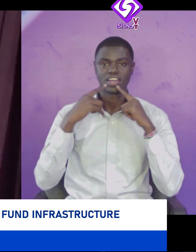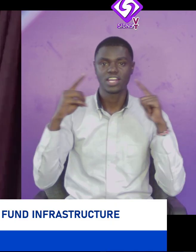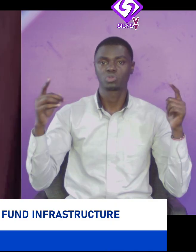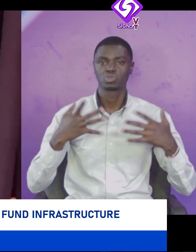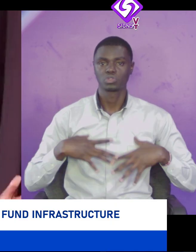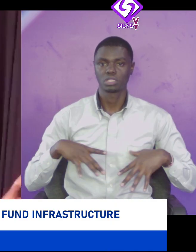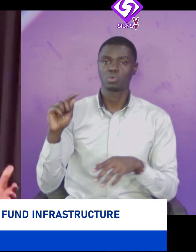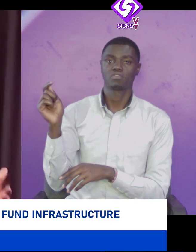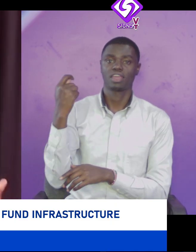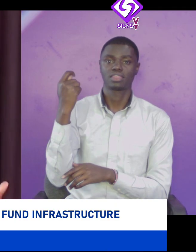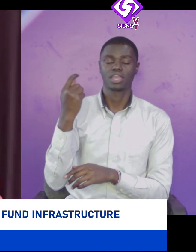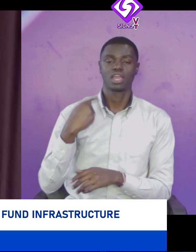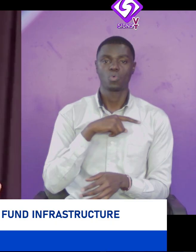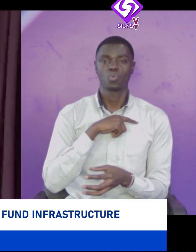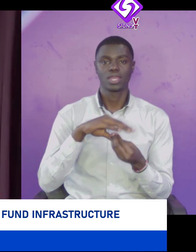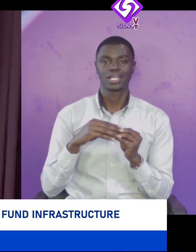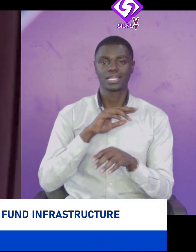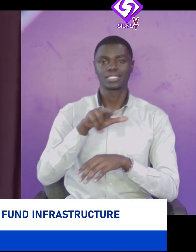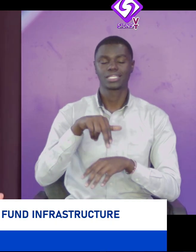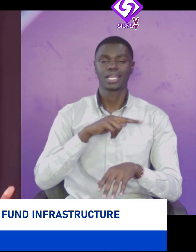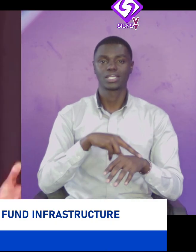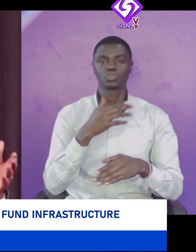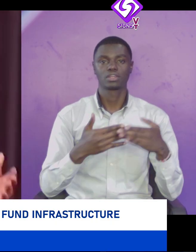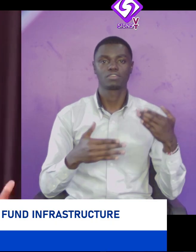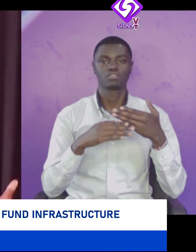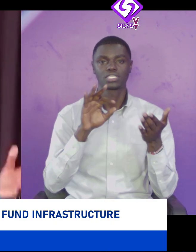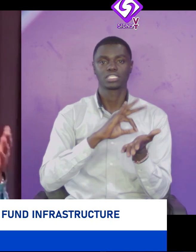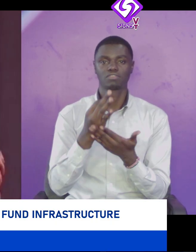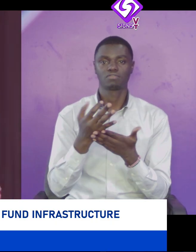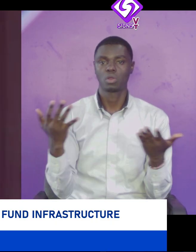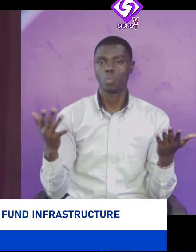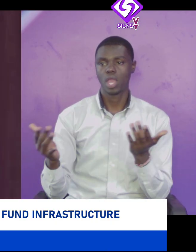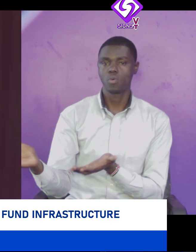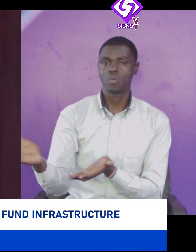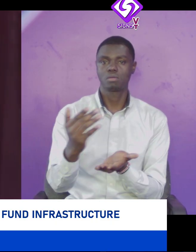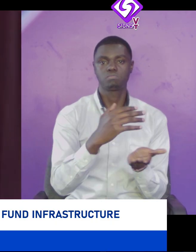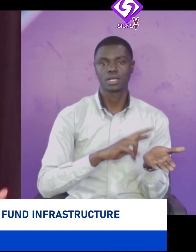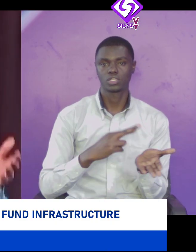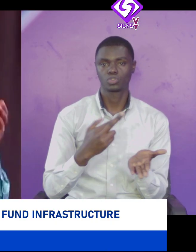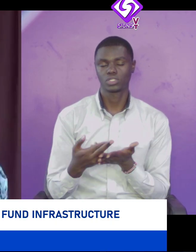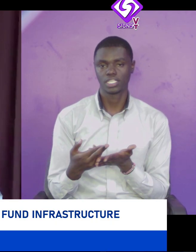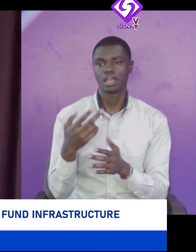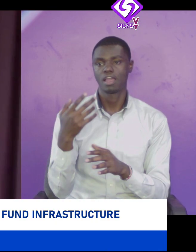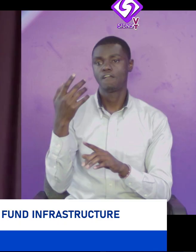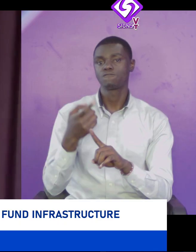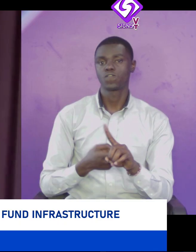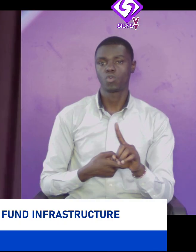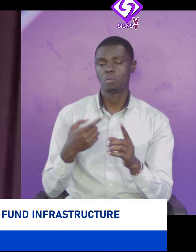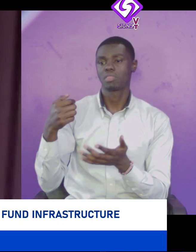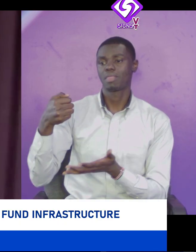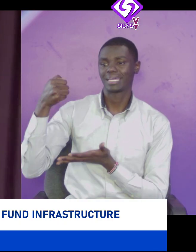that we are creating a National Infrastructure Fund where we are going to mobilize resources from the